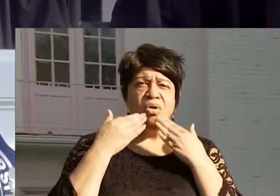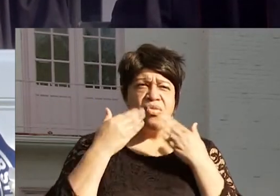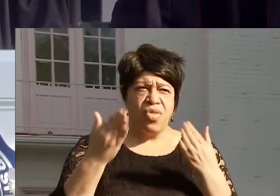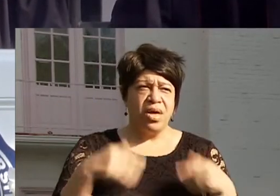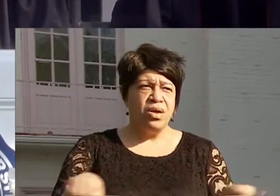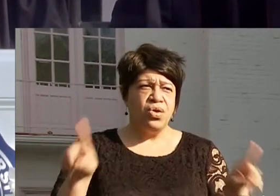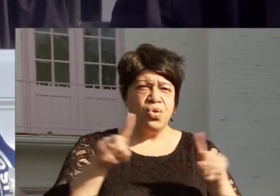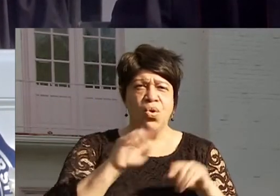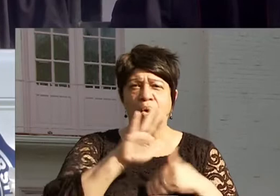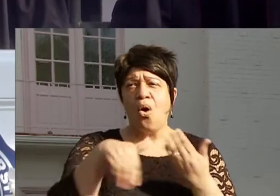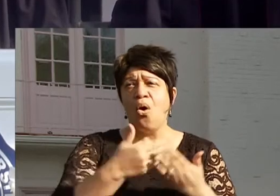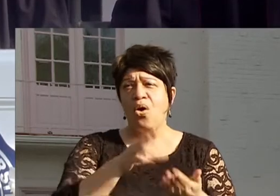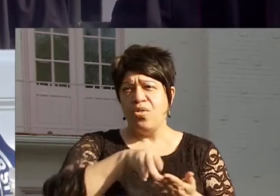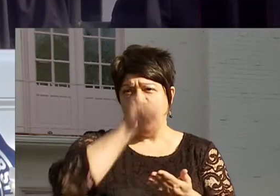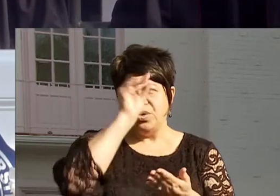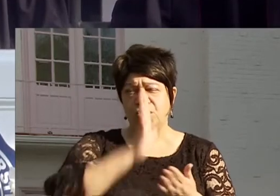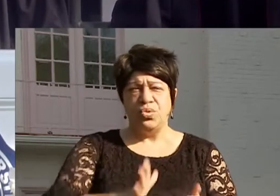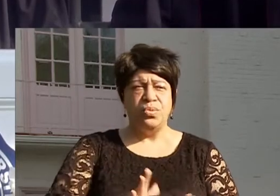all the students,